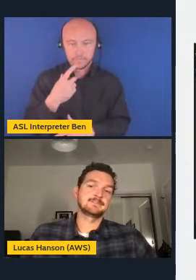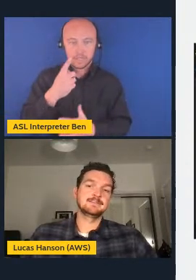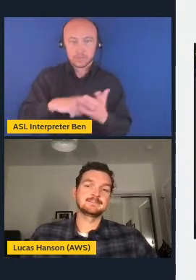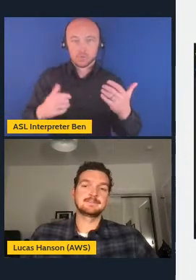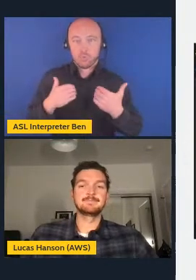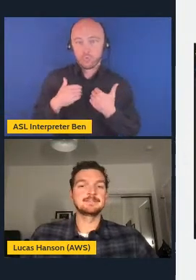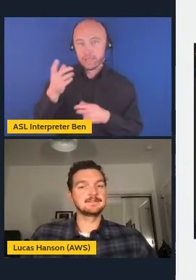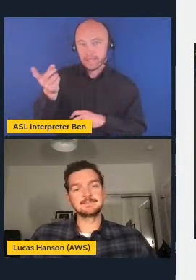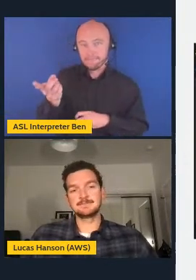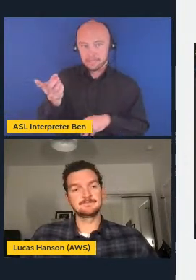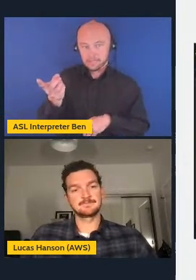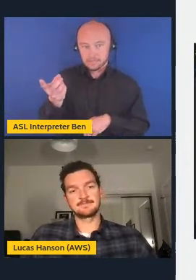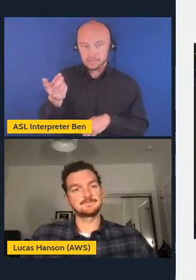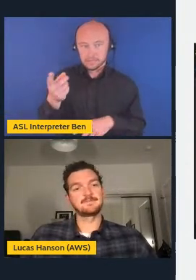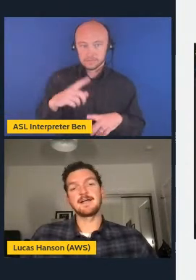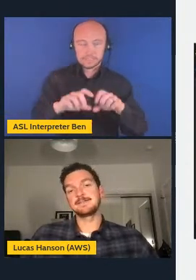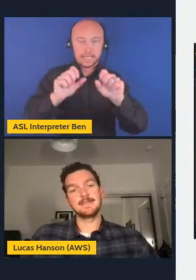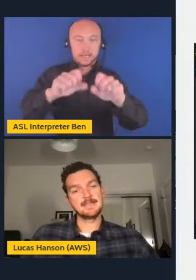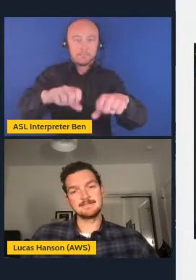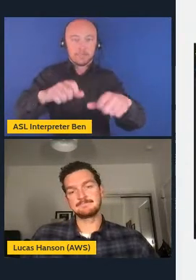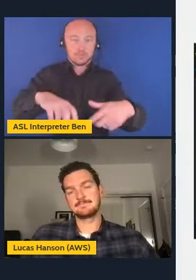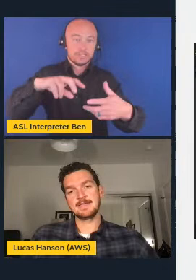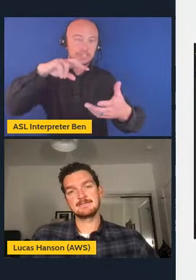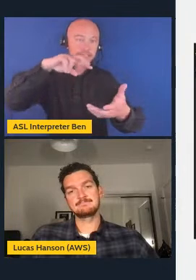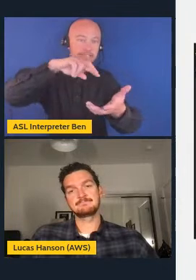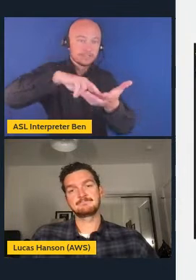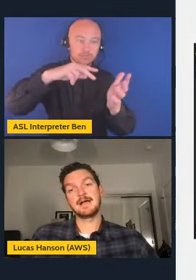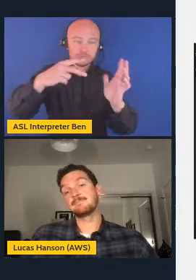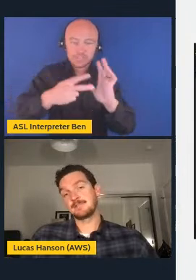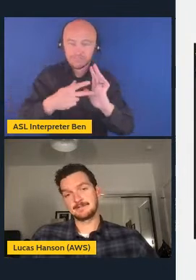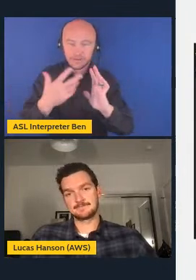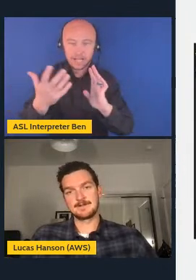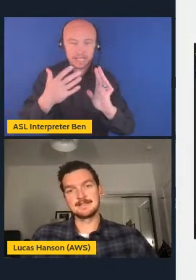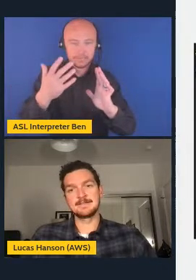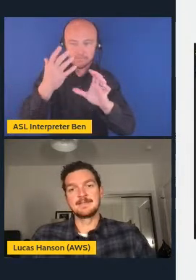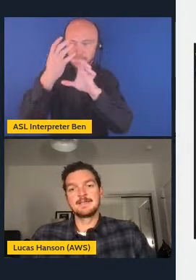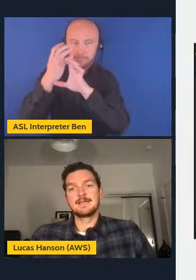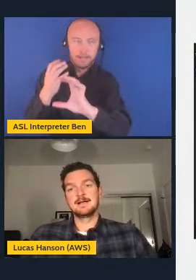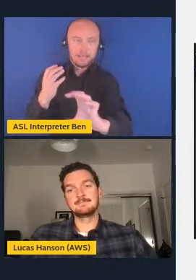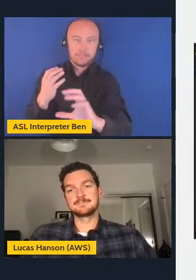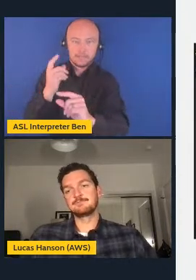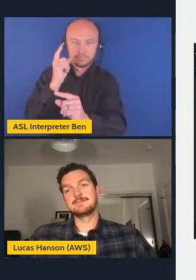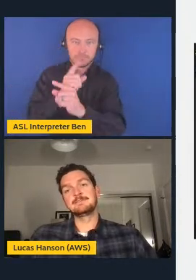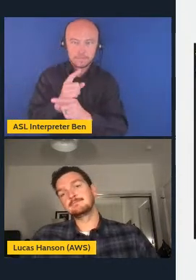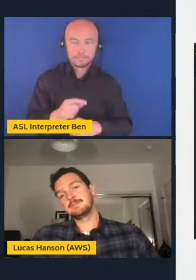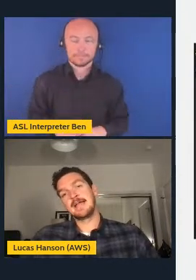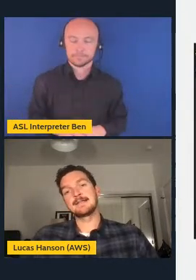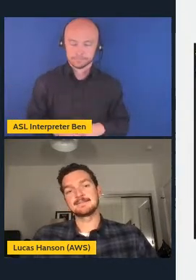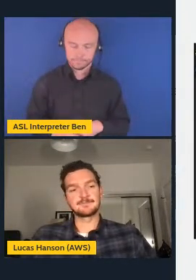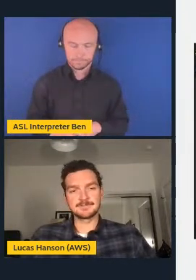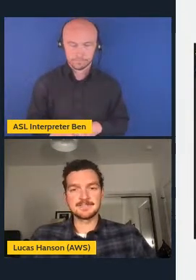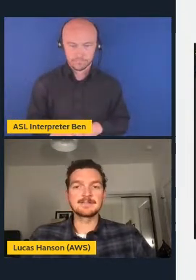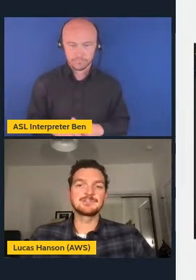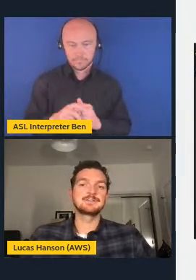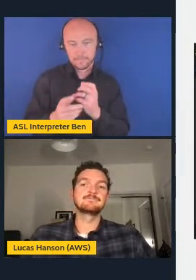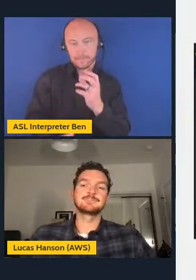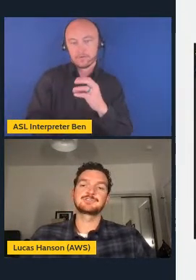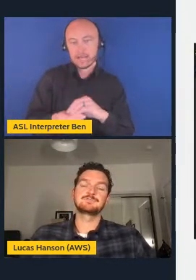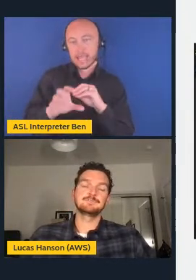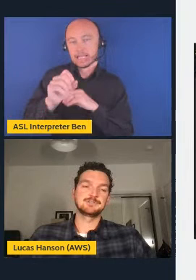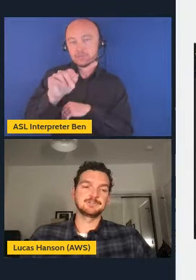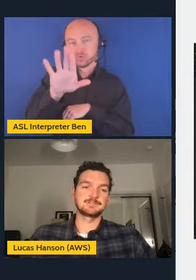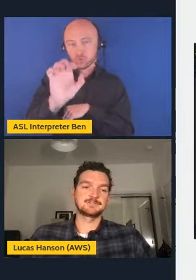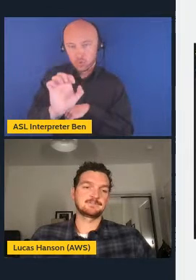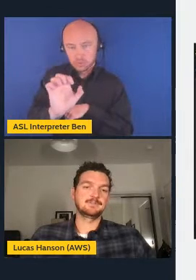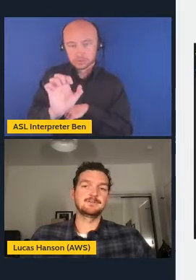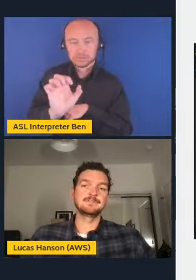is the ability to sort of define a pipeline, right? So we add a source action,